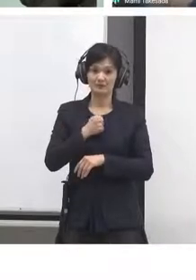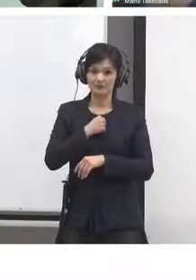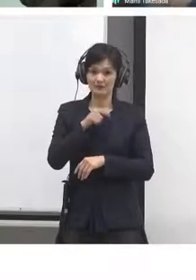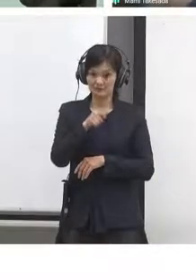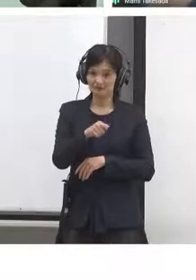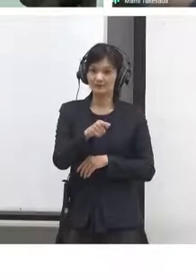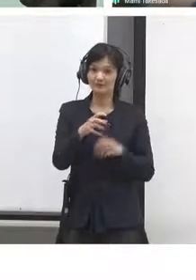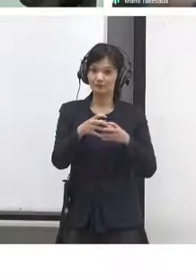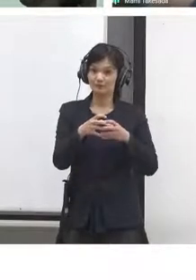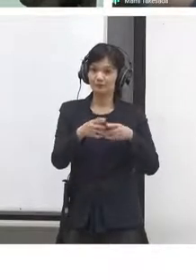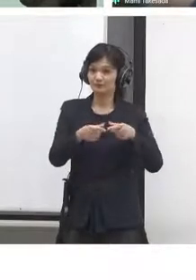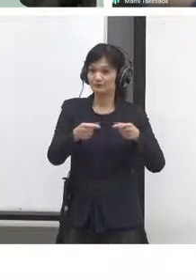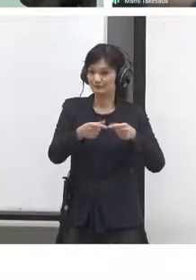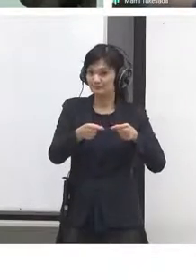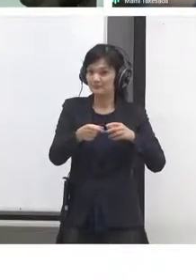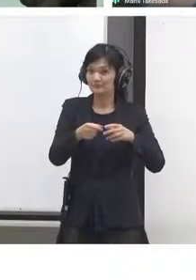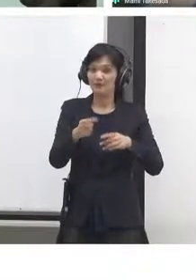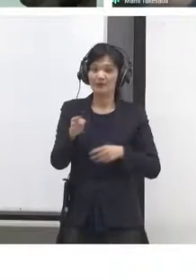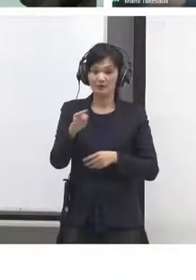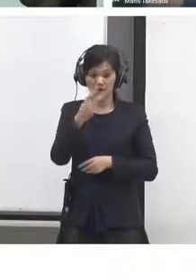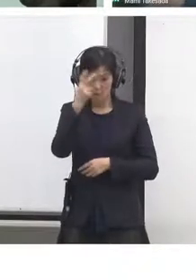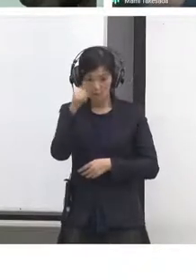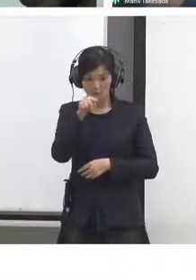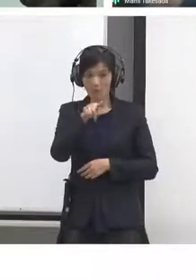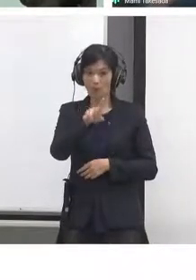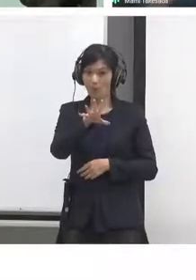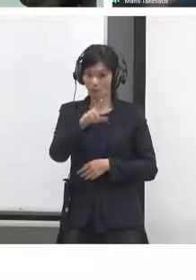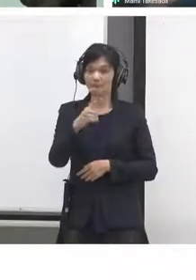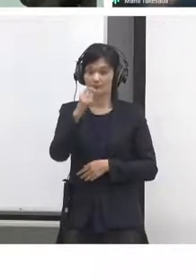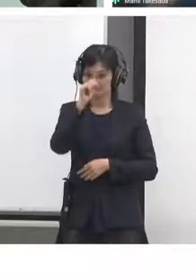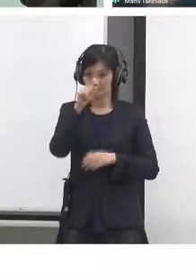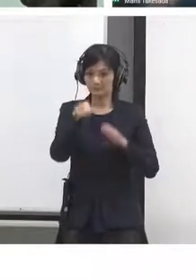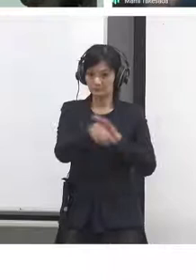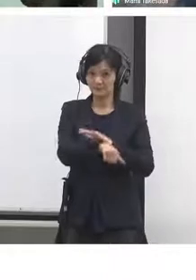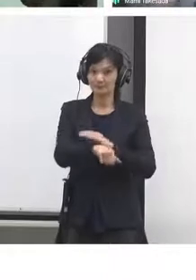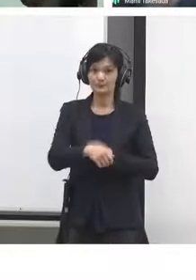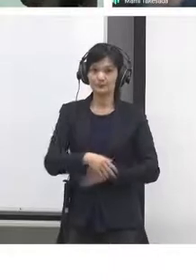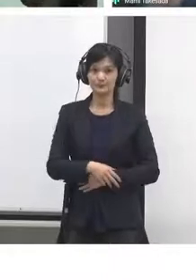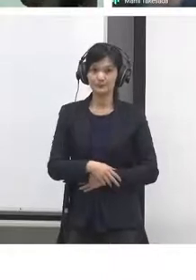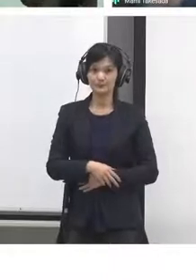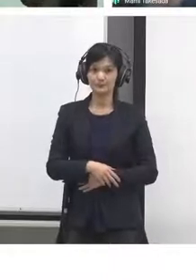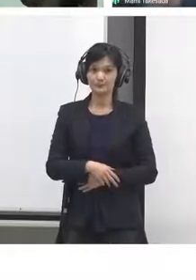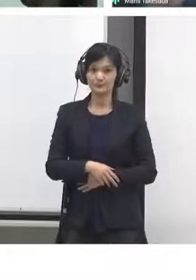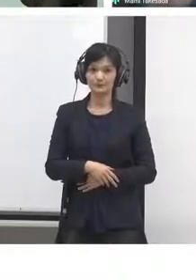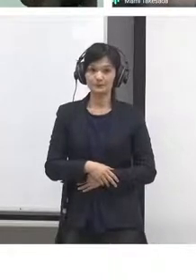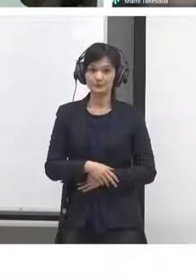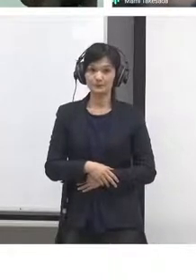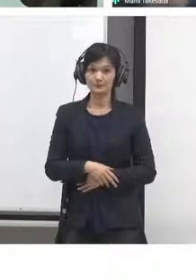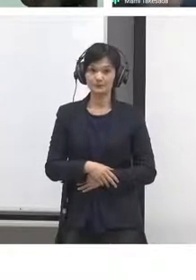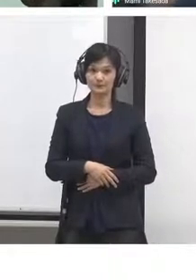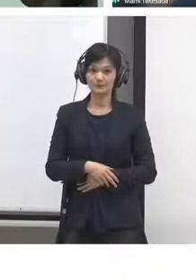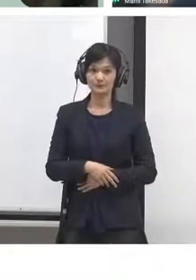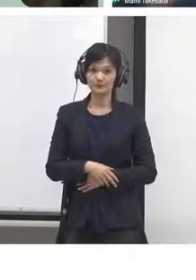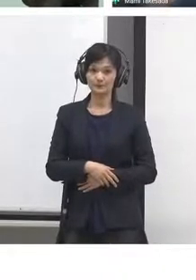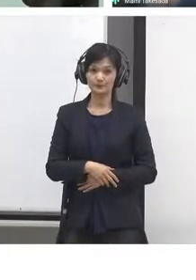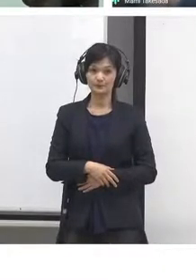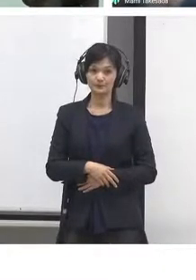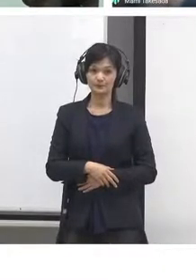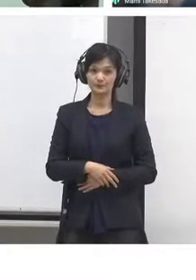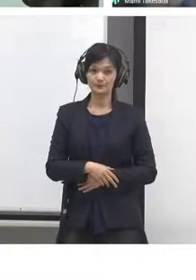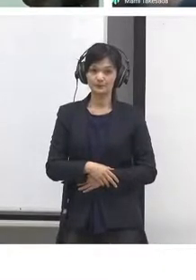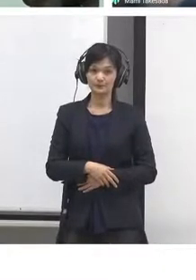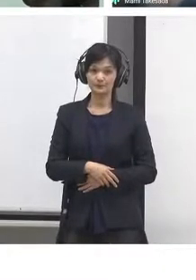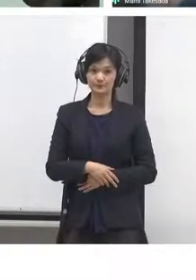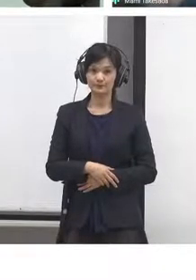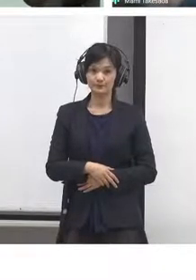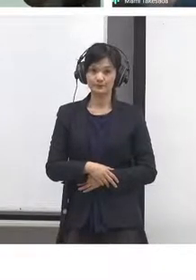And because Haru-san already copied the social hack day from GovZero Johnson, we